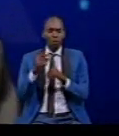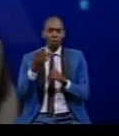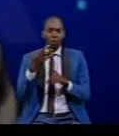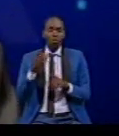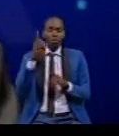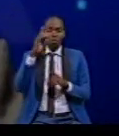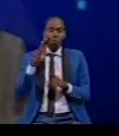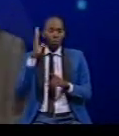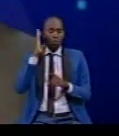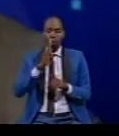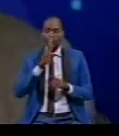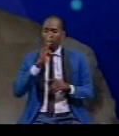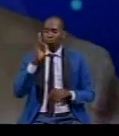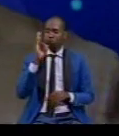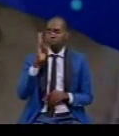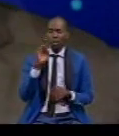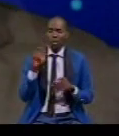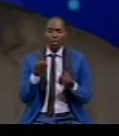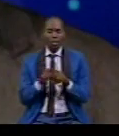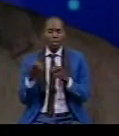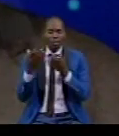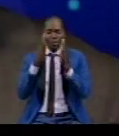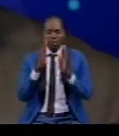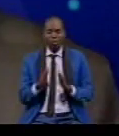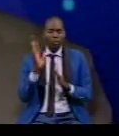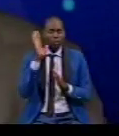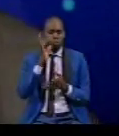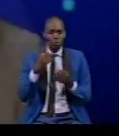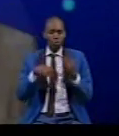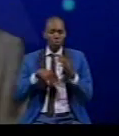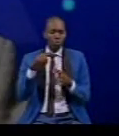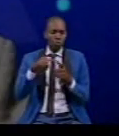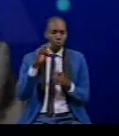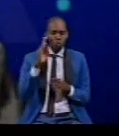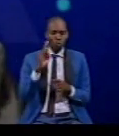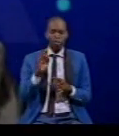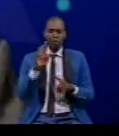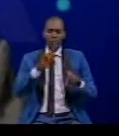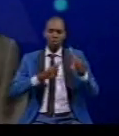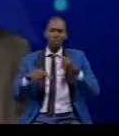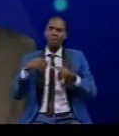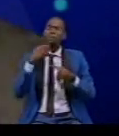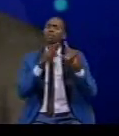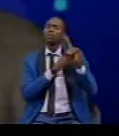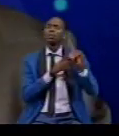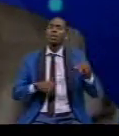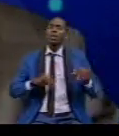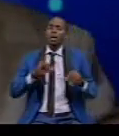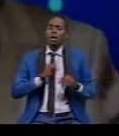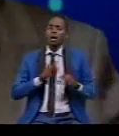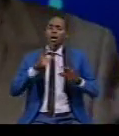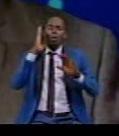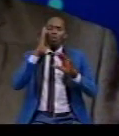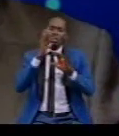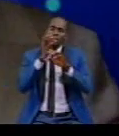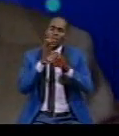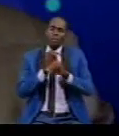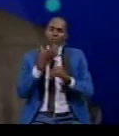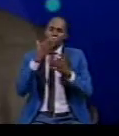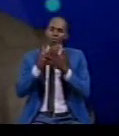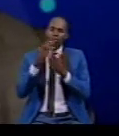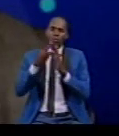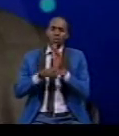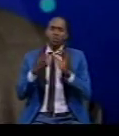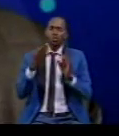done behind the door. He knows everything done without the view and